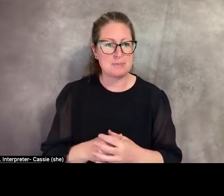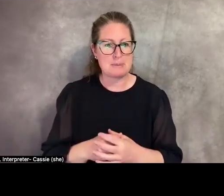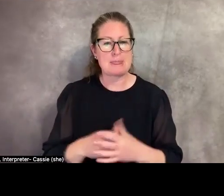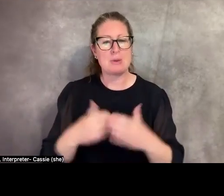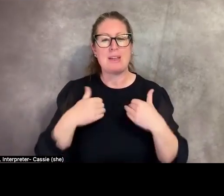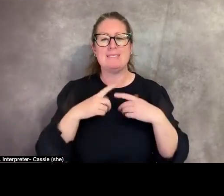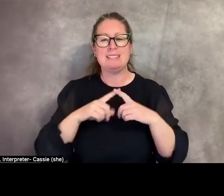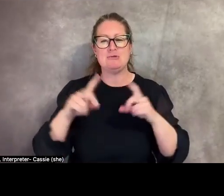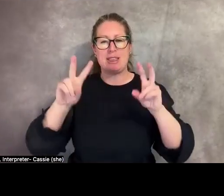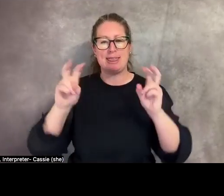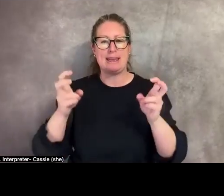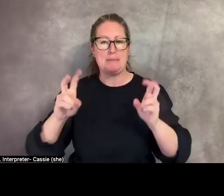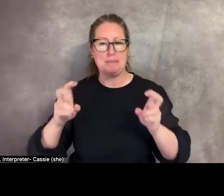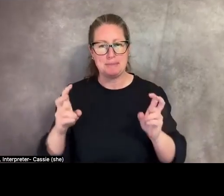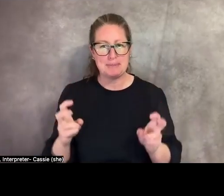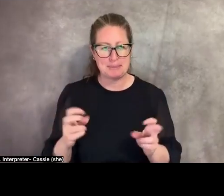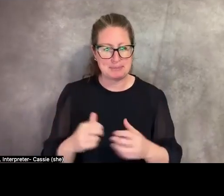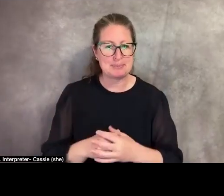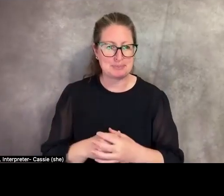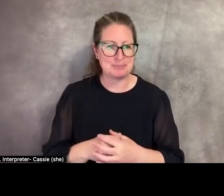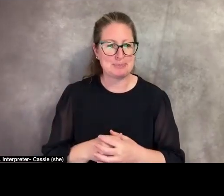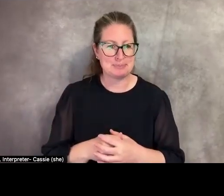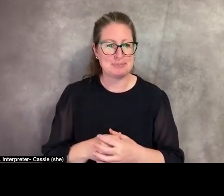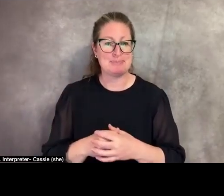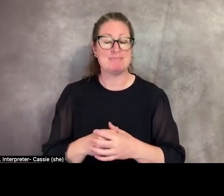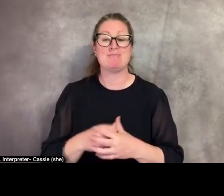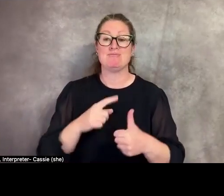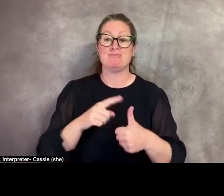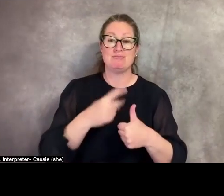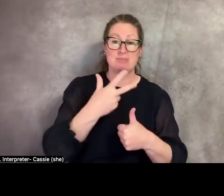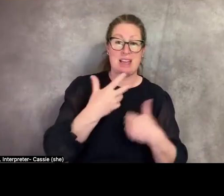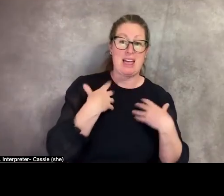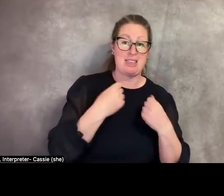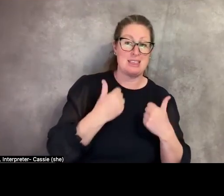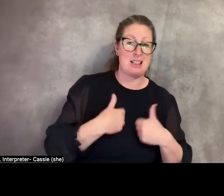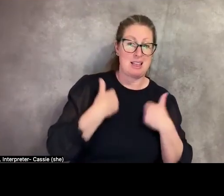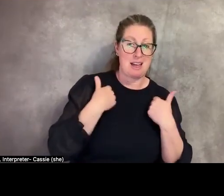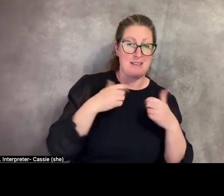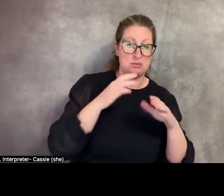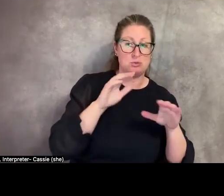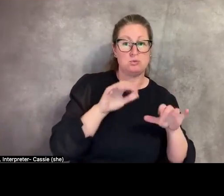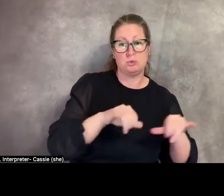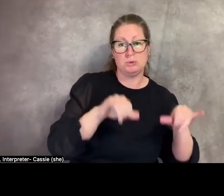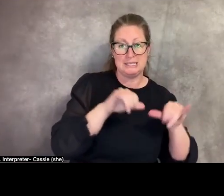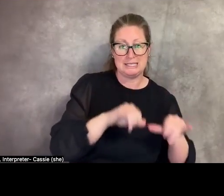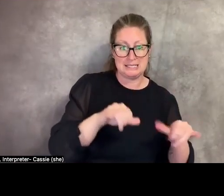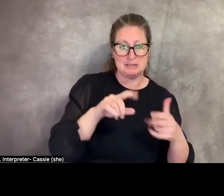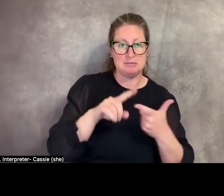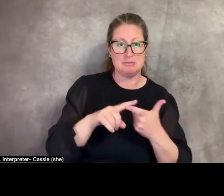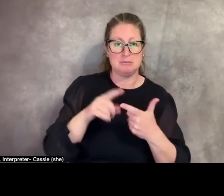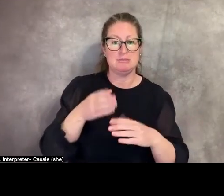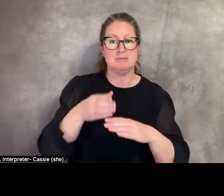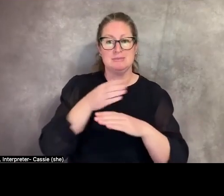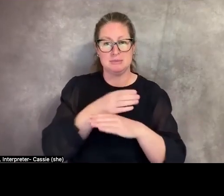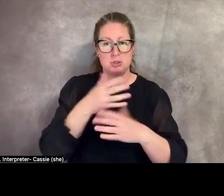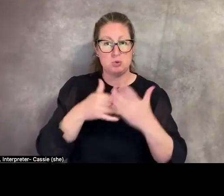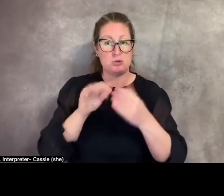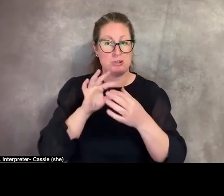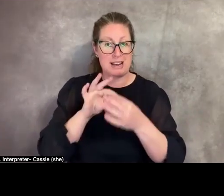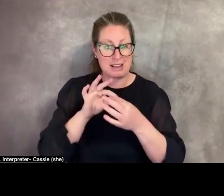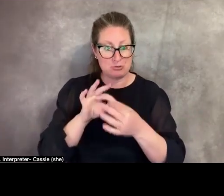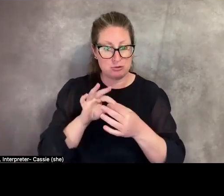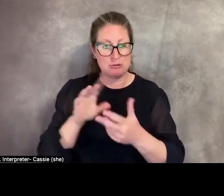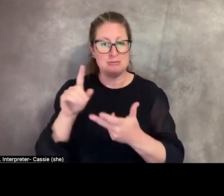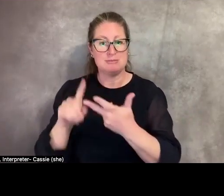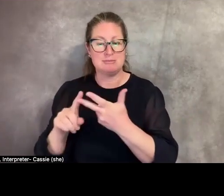organized around three different areas: healthy lifestyle routines, enhancing social connection, and